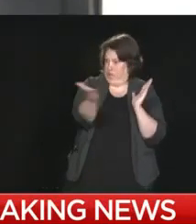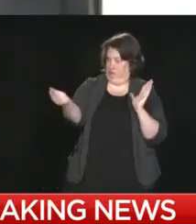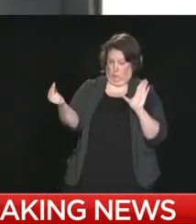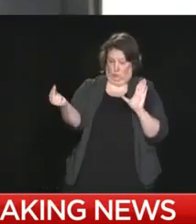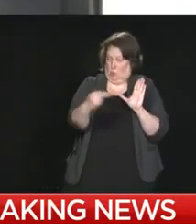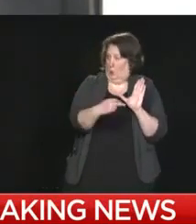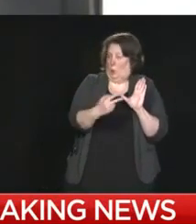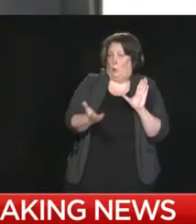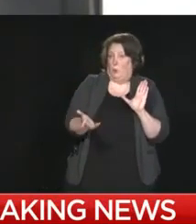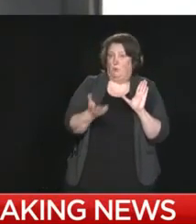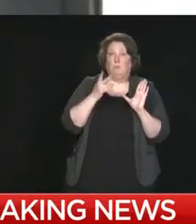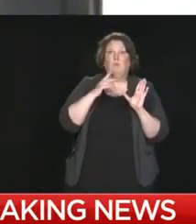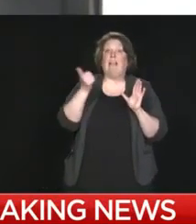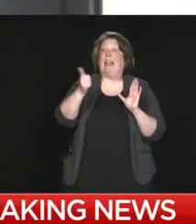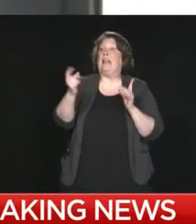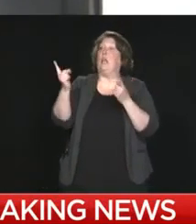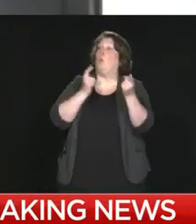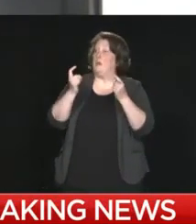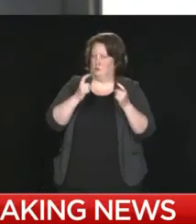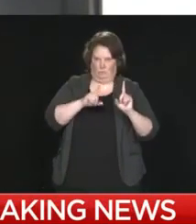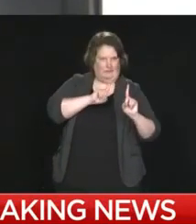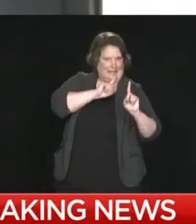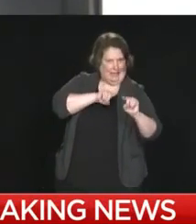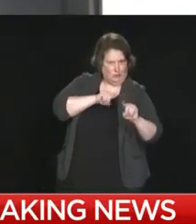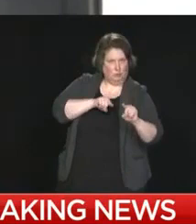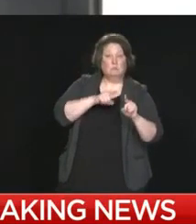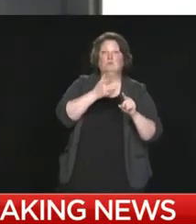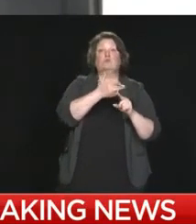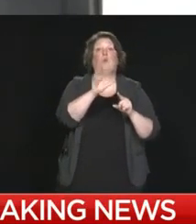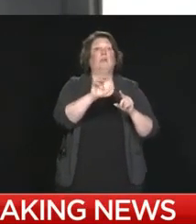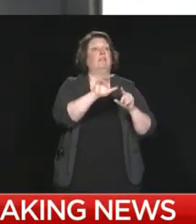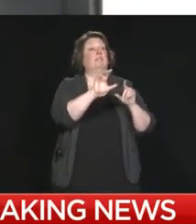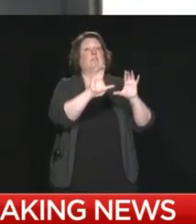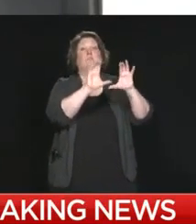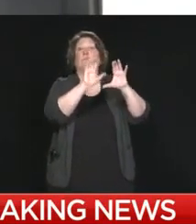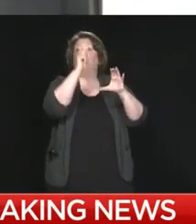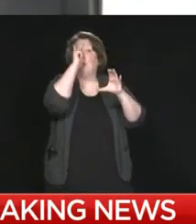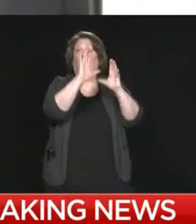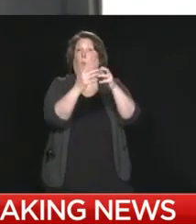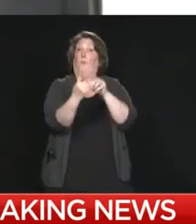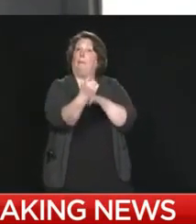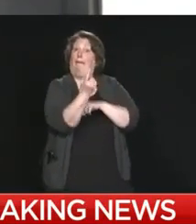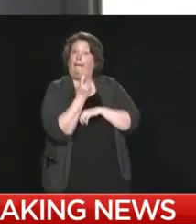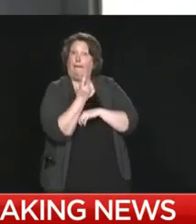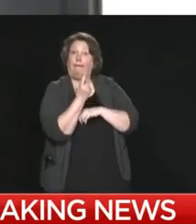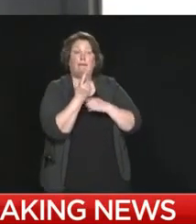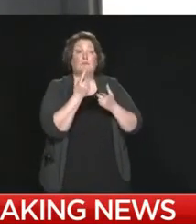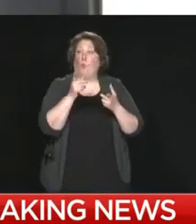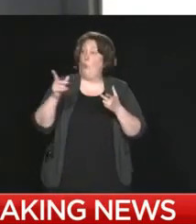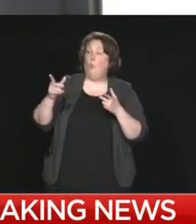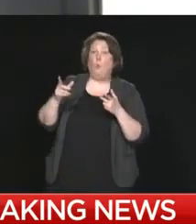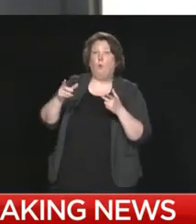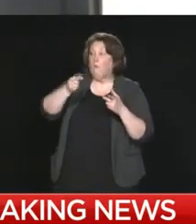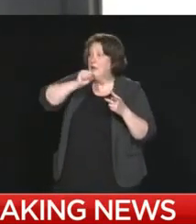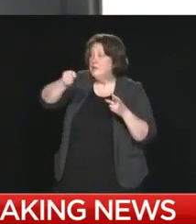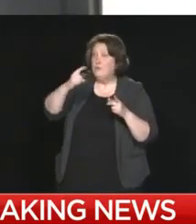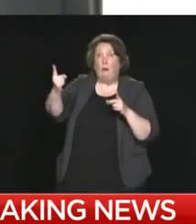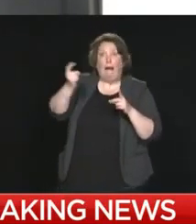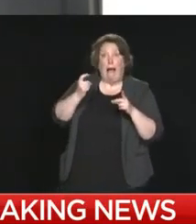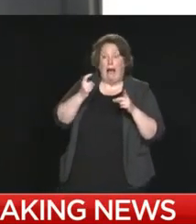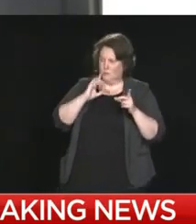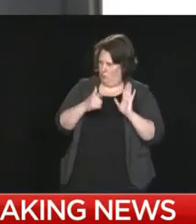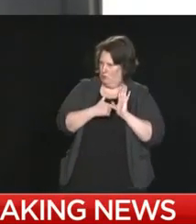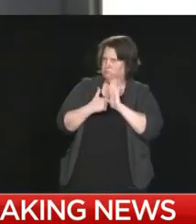We've answered questions on all of them, both from the opposition, from press conferences like these. We've announced all the measures we're